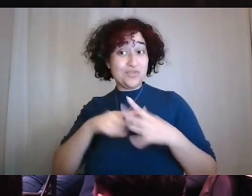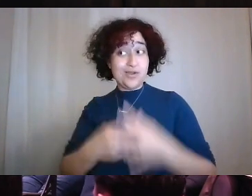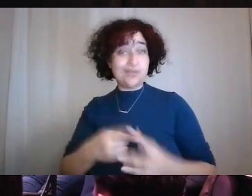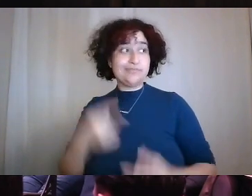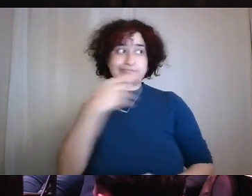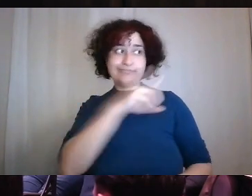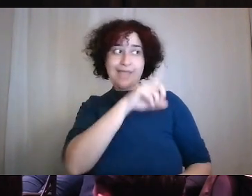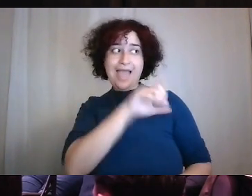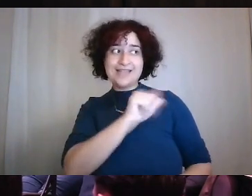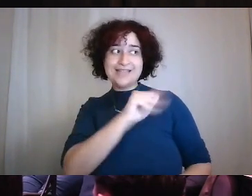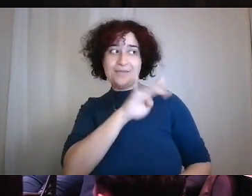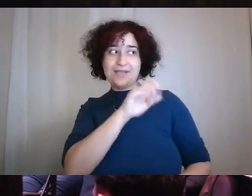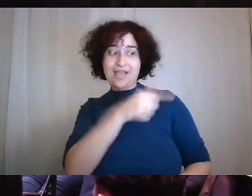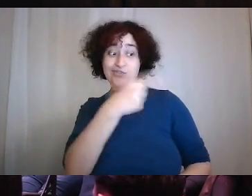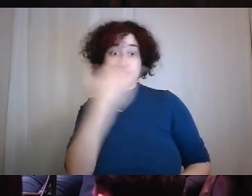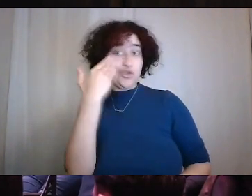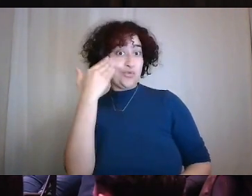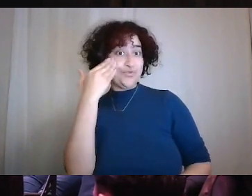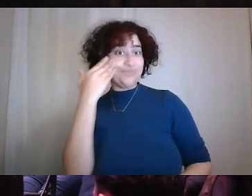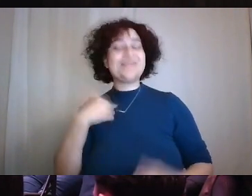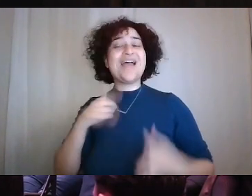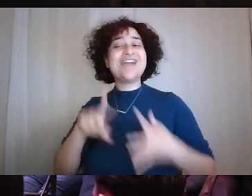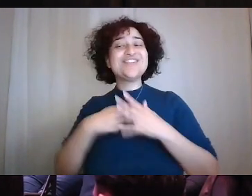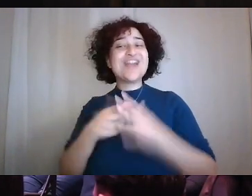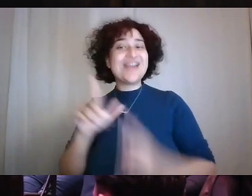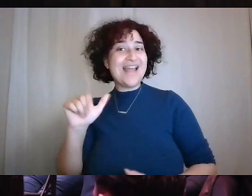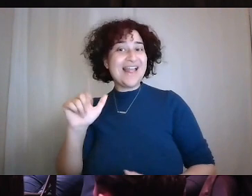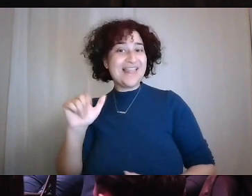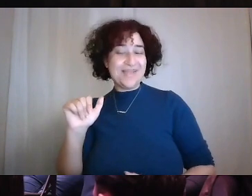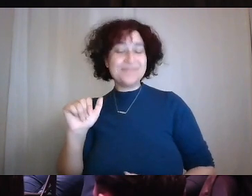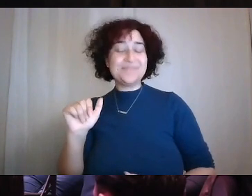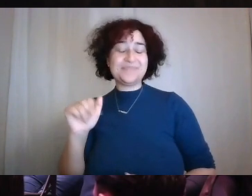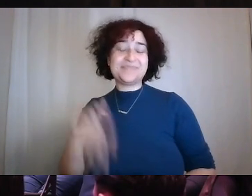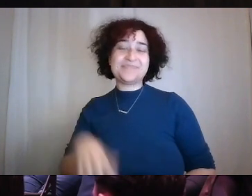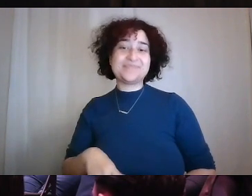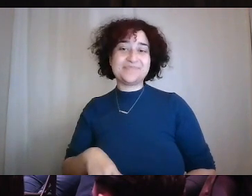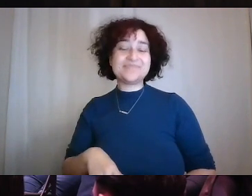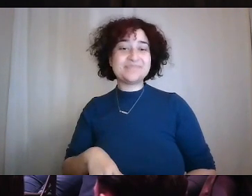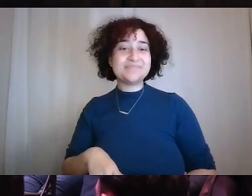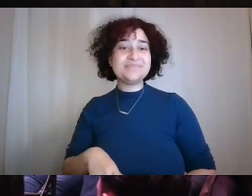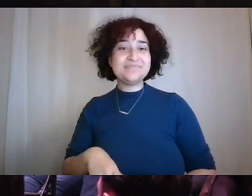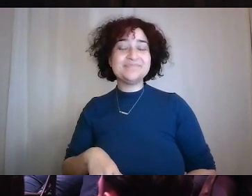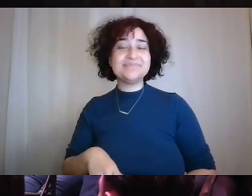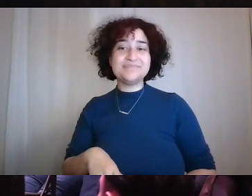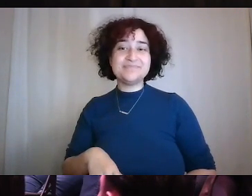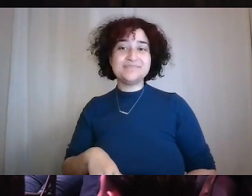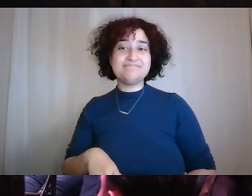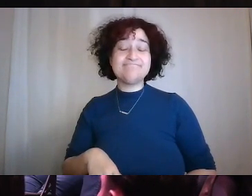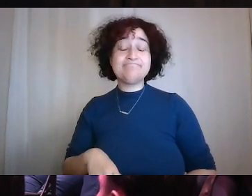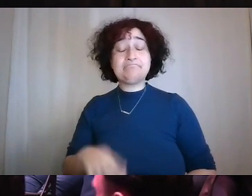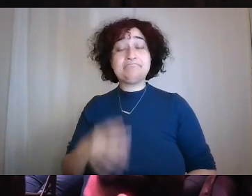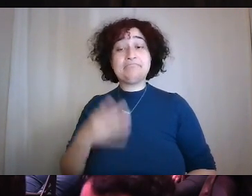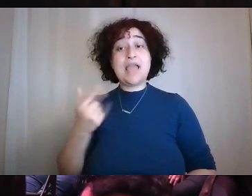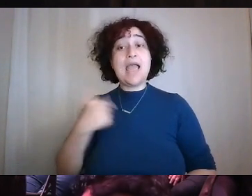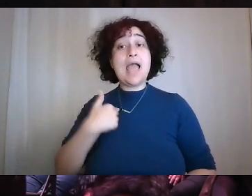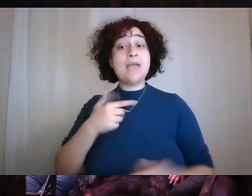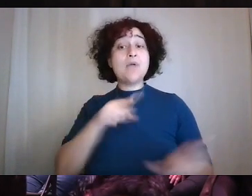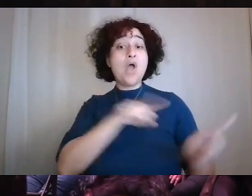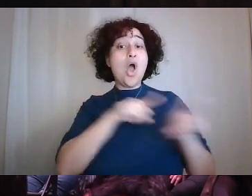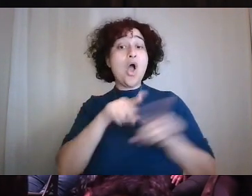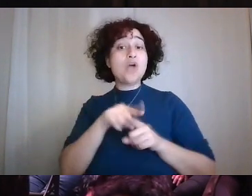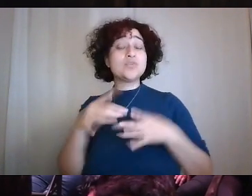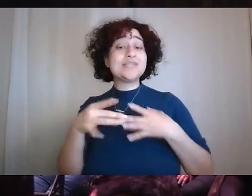In LA at the Encuentro. So, and I also am on the steering committee, honored to be